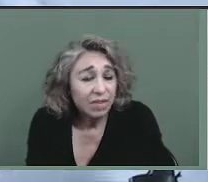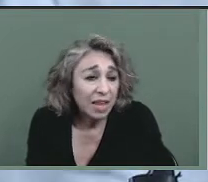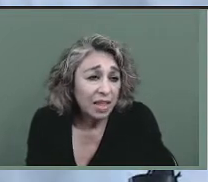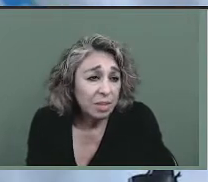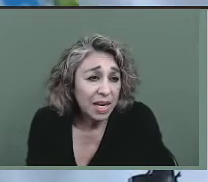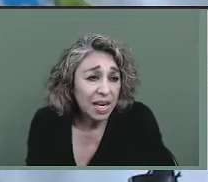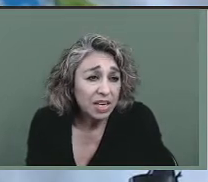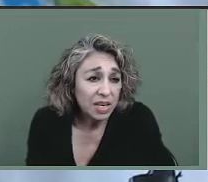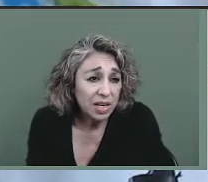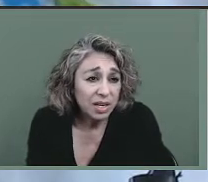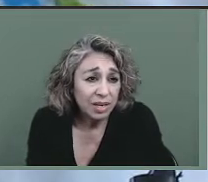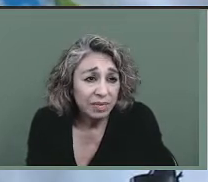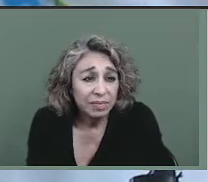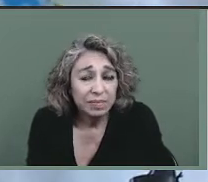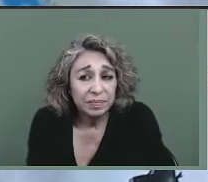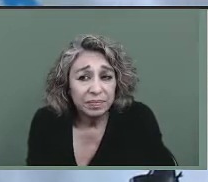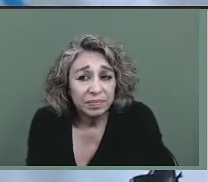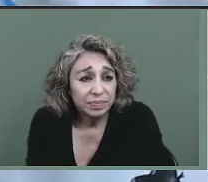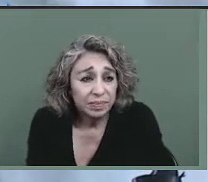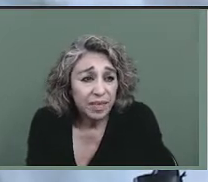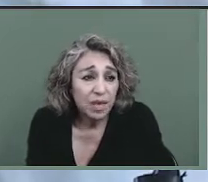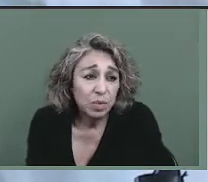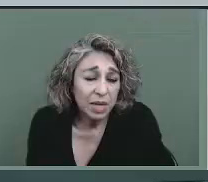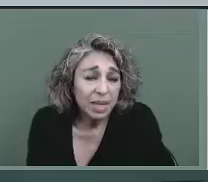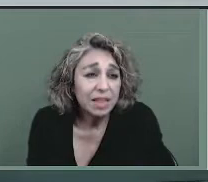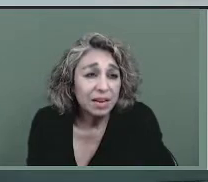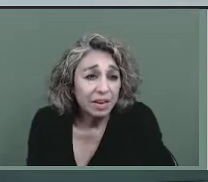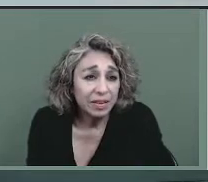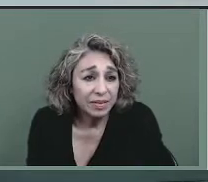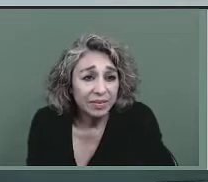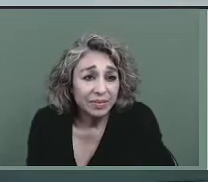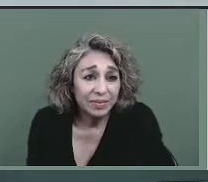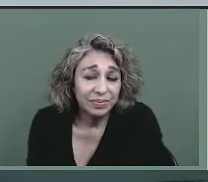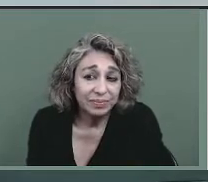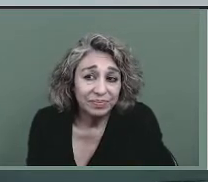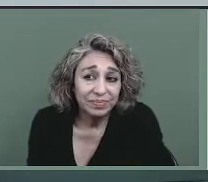if he had the medication, he would get there.